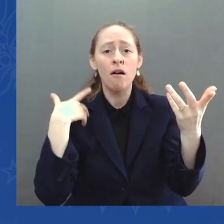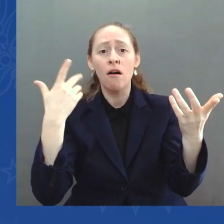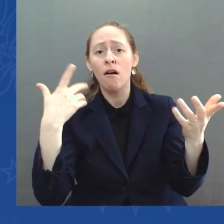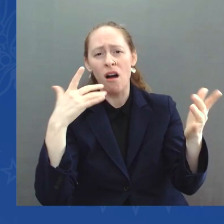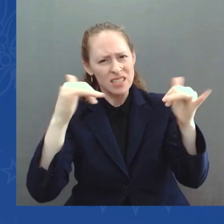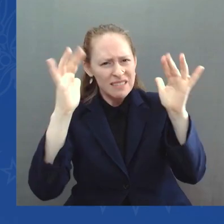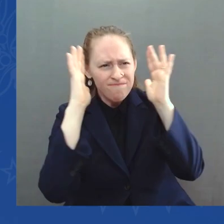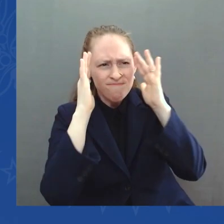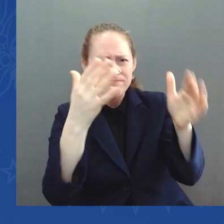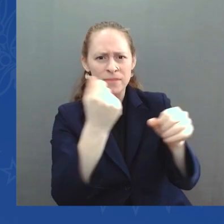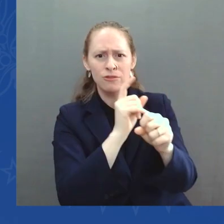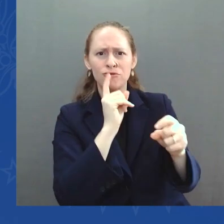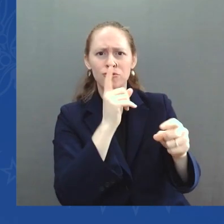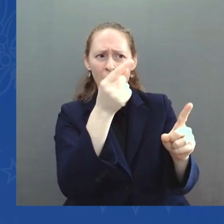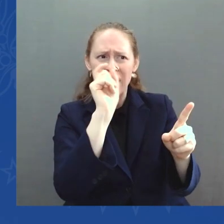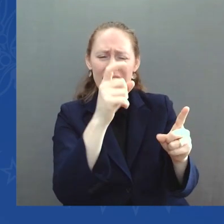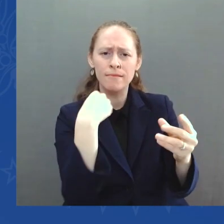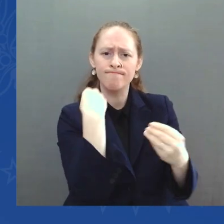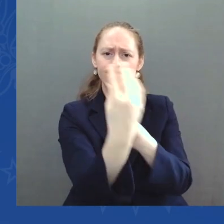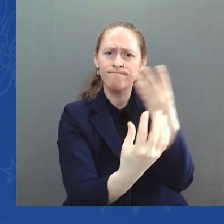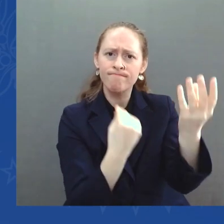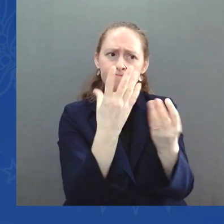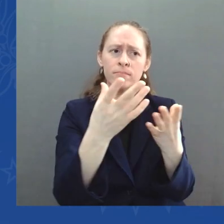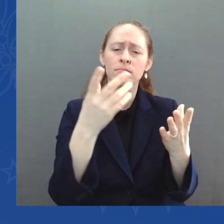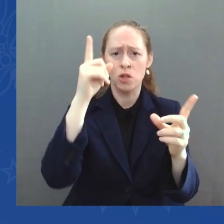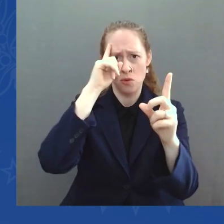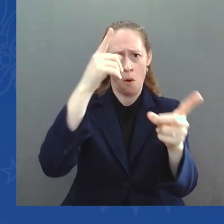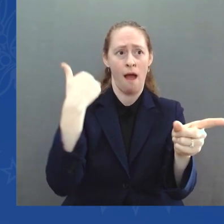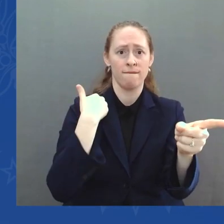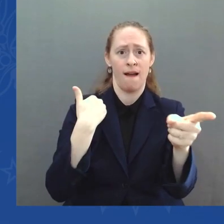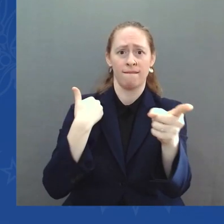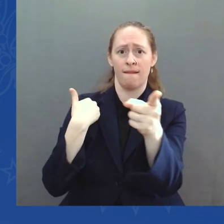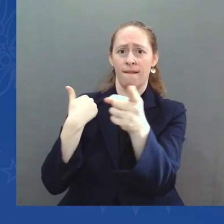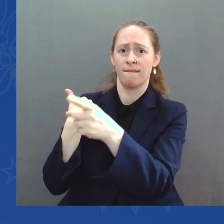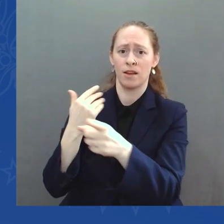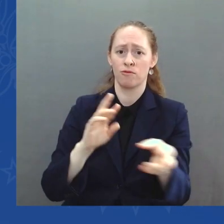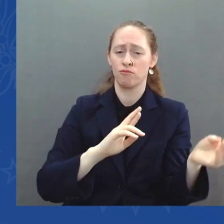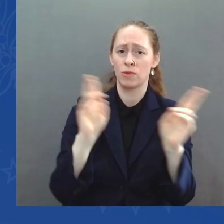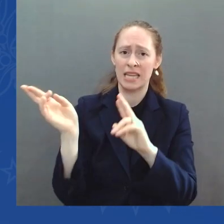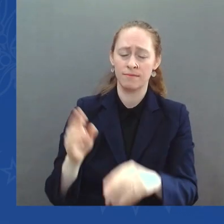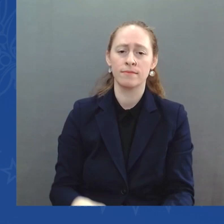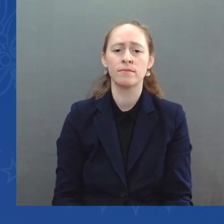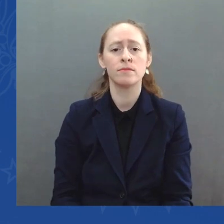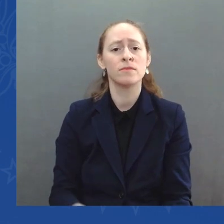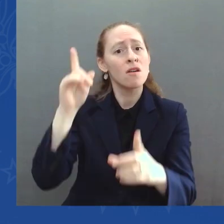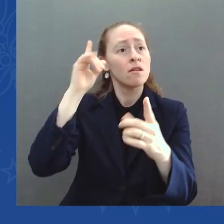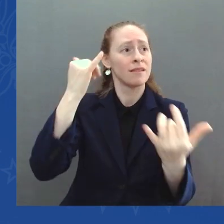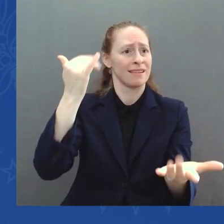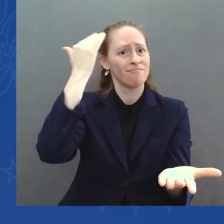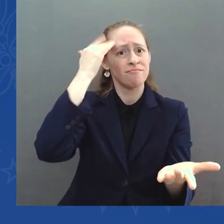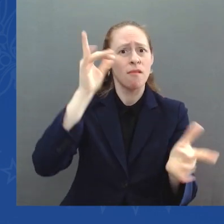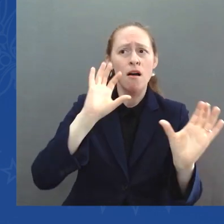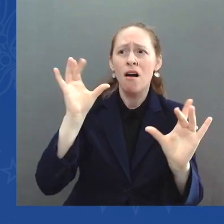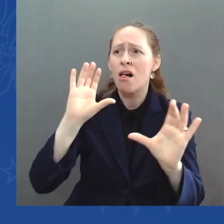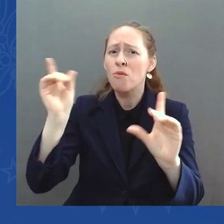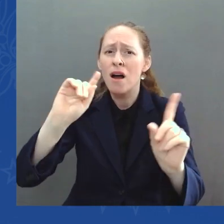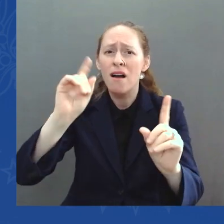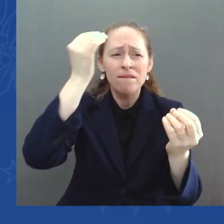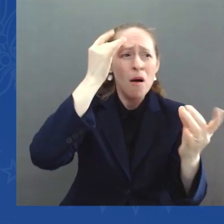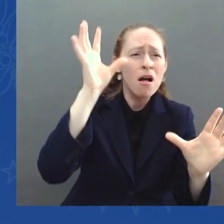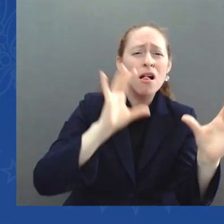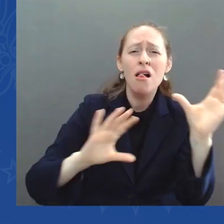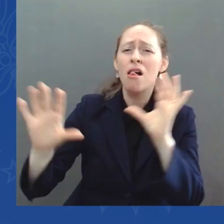vaccines, treatments, tests, or masks. It's all there. And just go visit